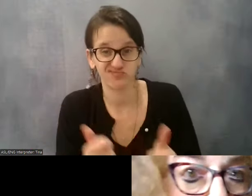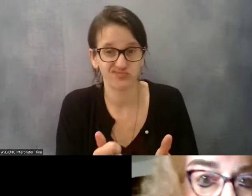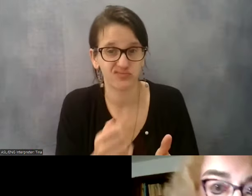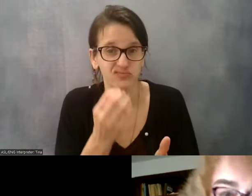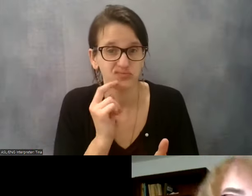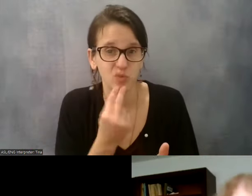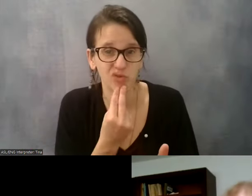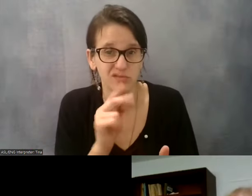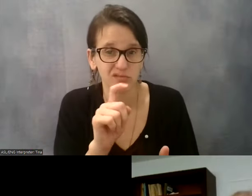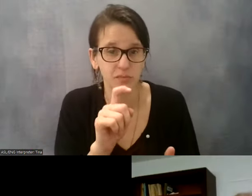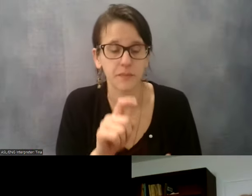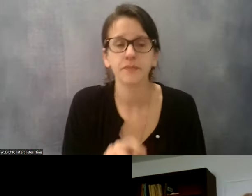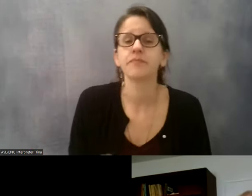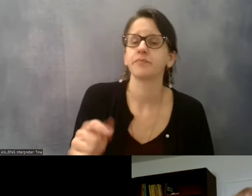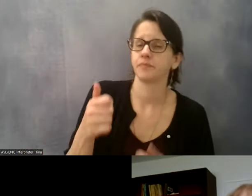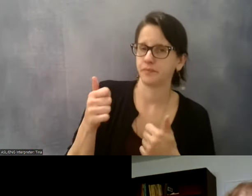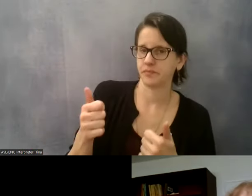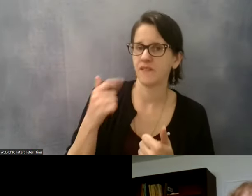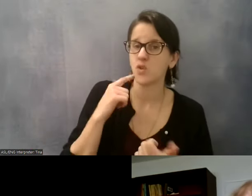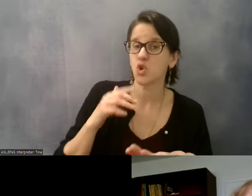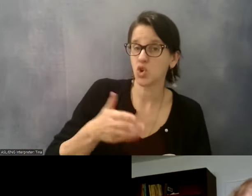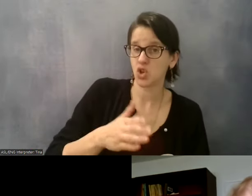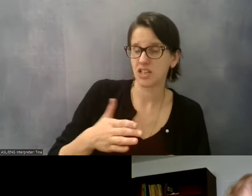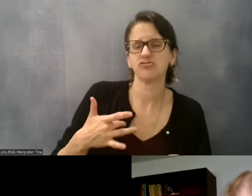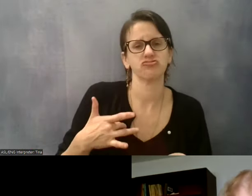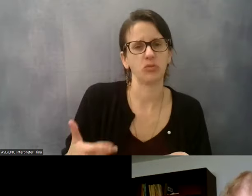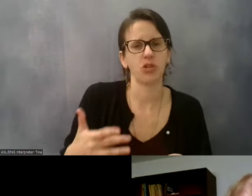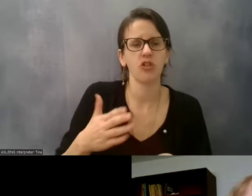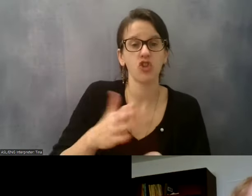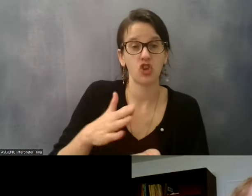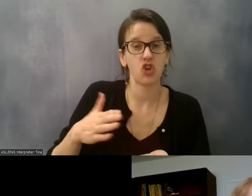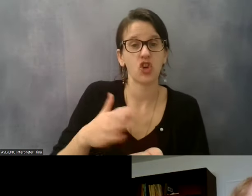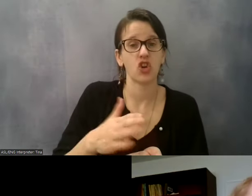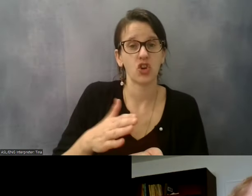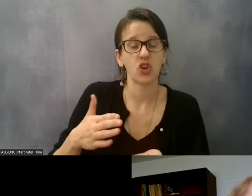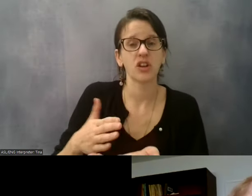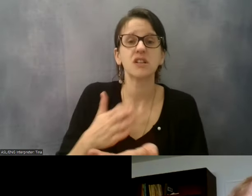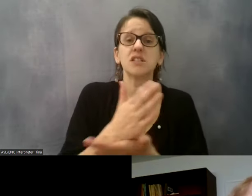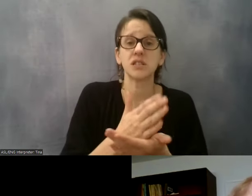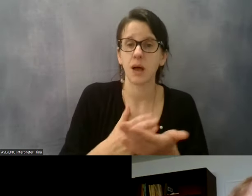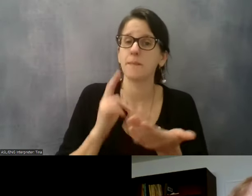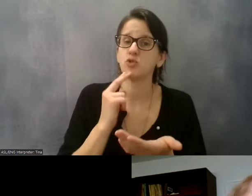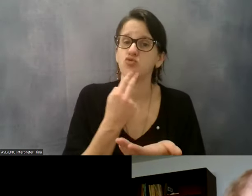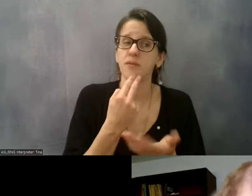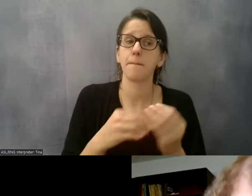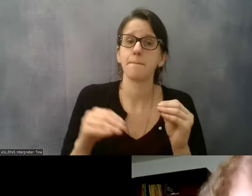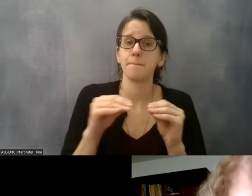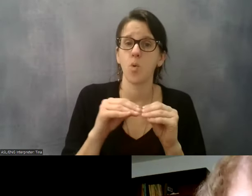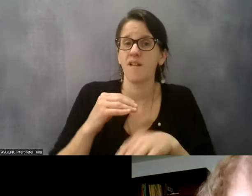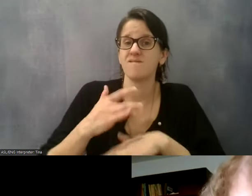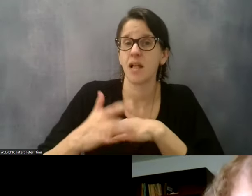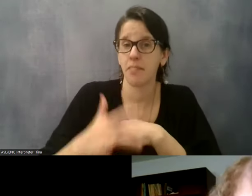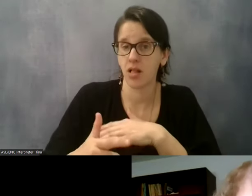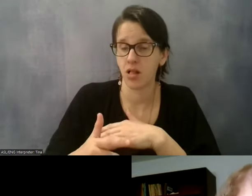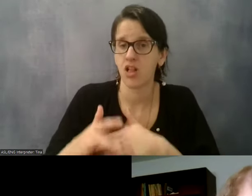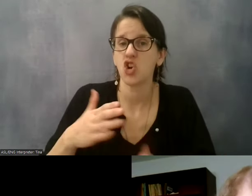So with alliums, well, cooking in general, like there are some nutrients that are more bioavailable or more abundant cooked